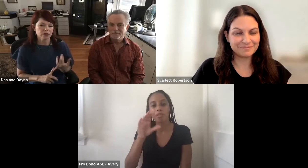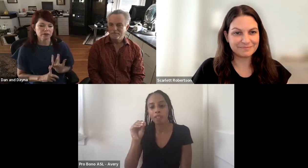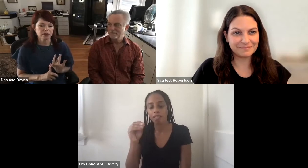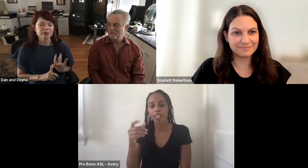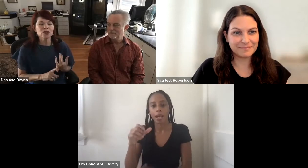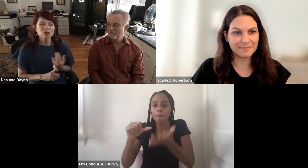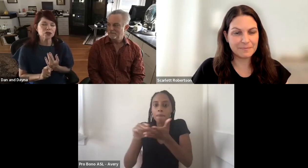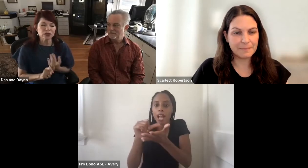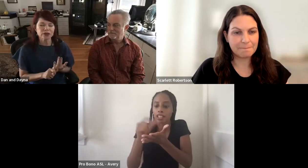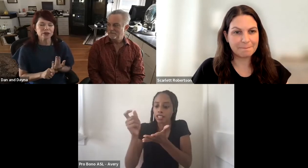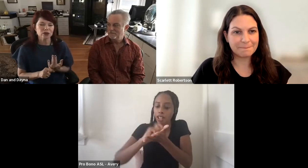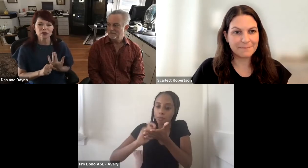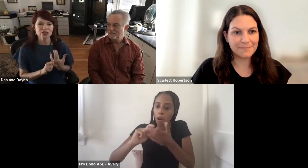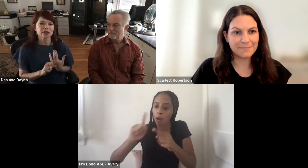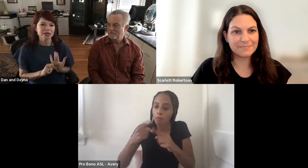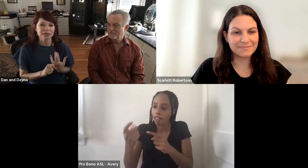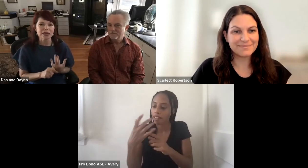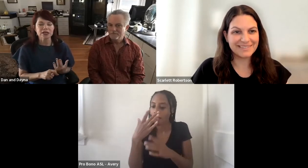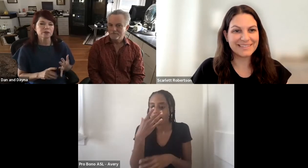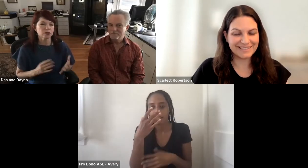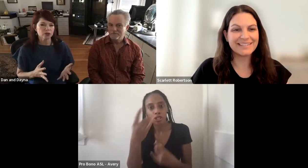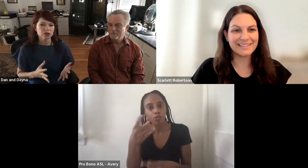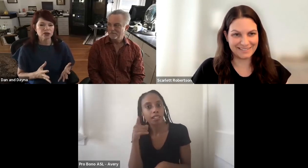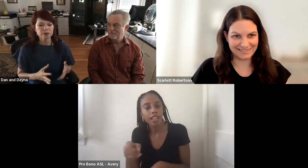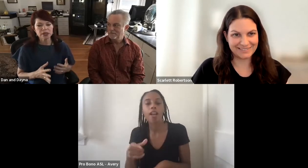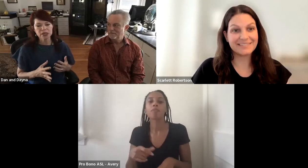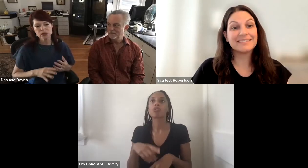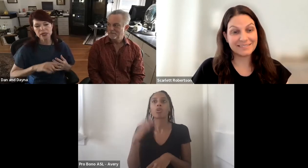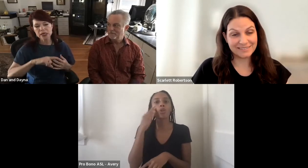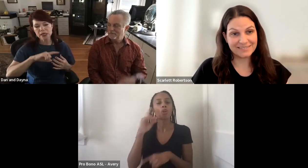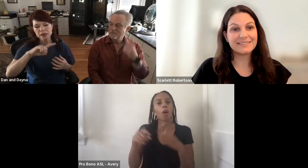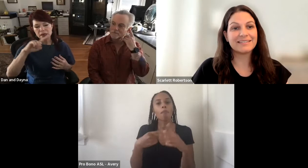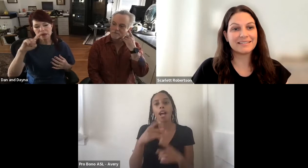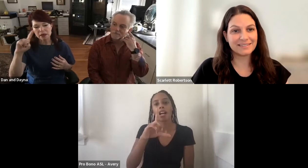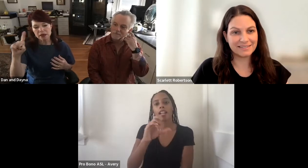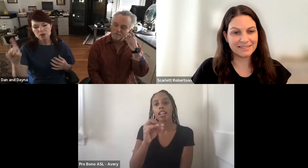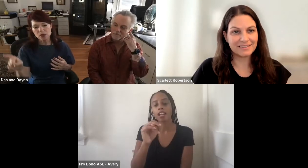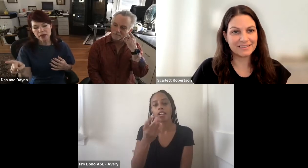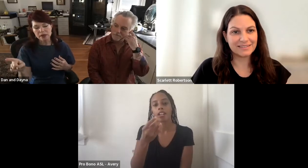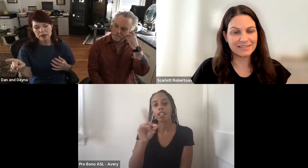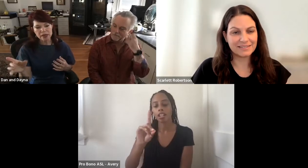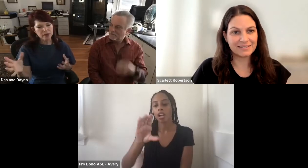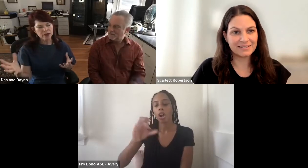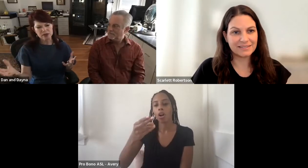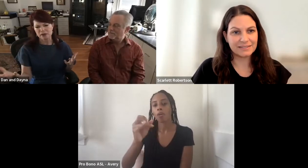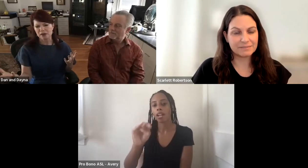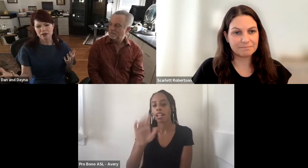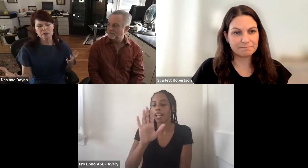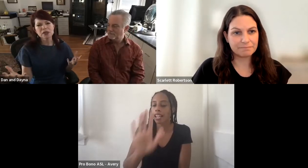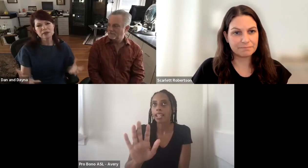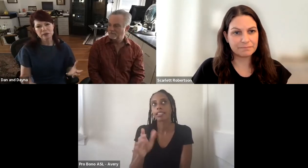we knew the story of Leonard Cohen, which is amazing, and his spiritual search, but to see as well